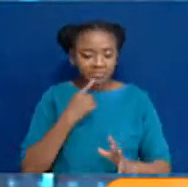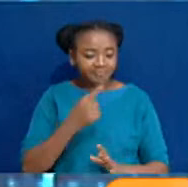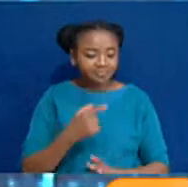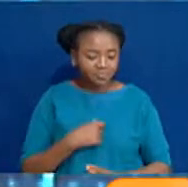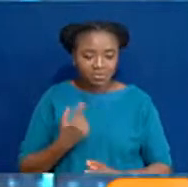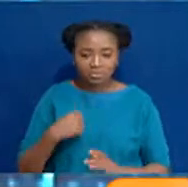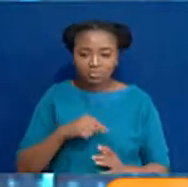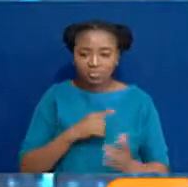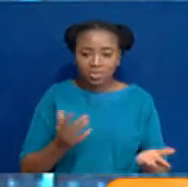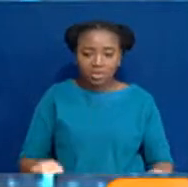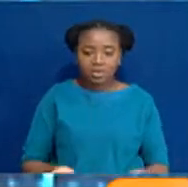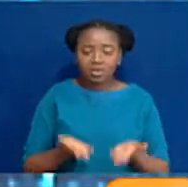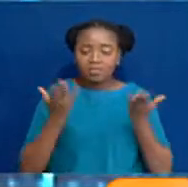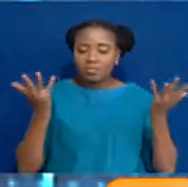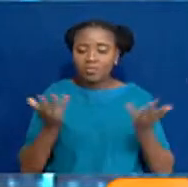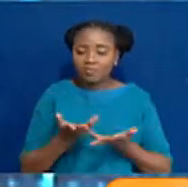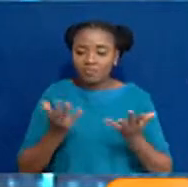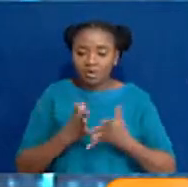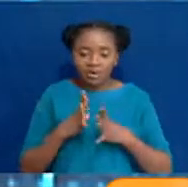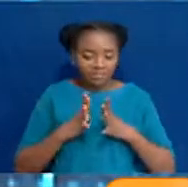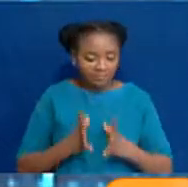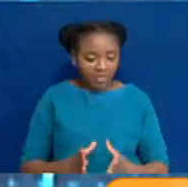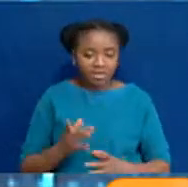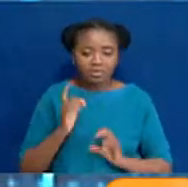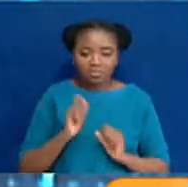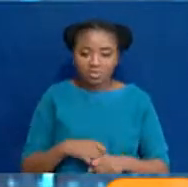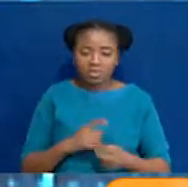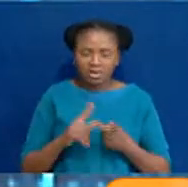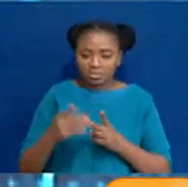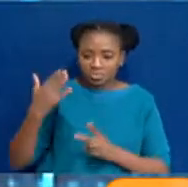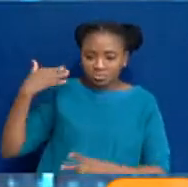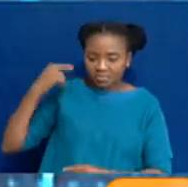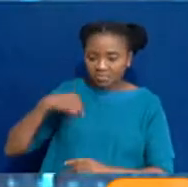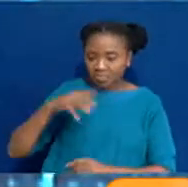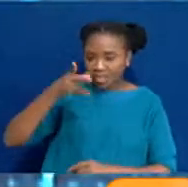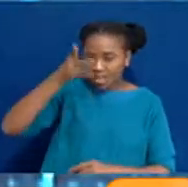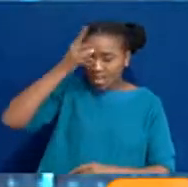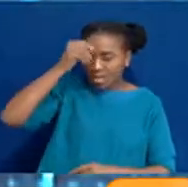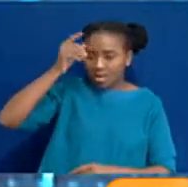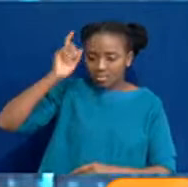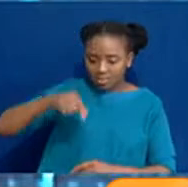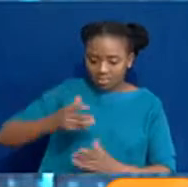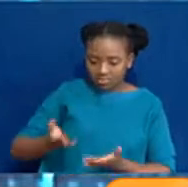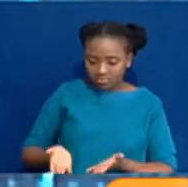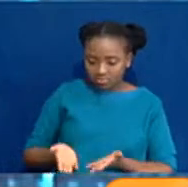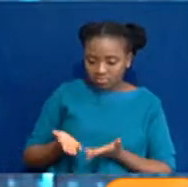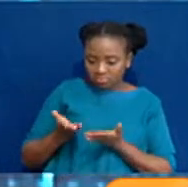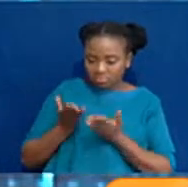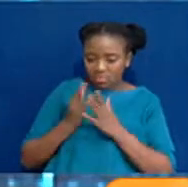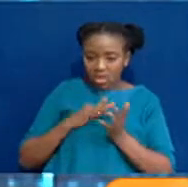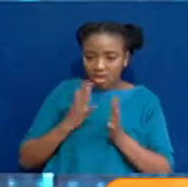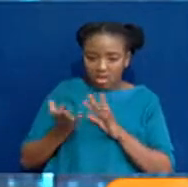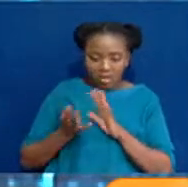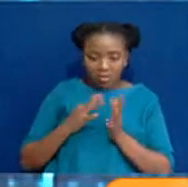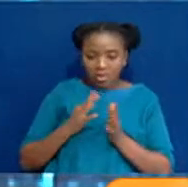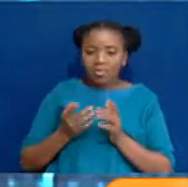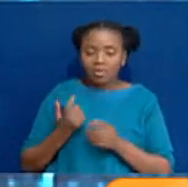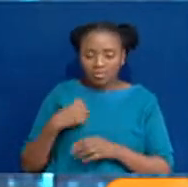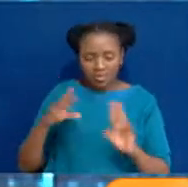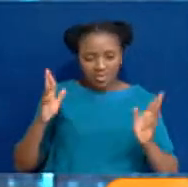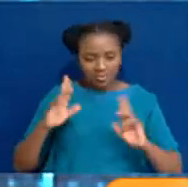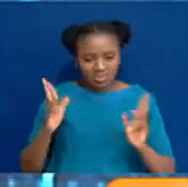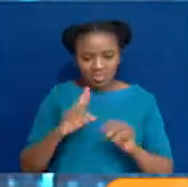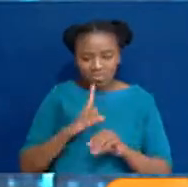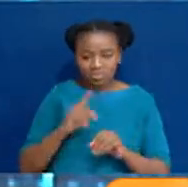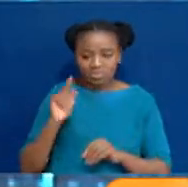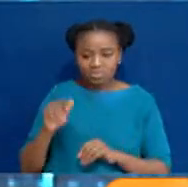will welcome that. Okay. Where we, based on our past performance, we have learned some lessons that need to improve our performance moving forward, we will use that